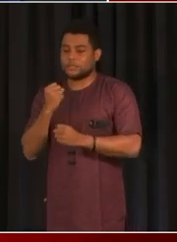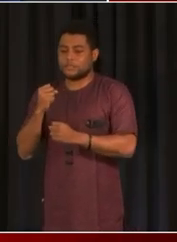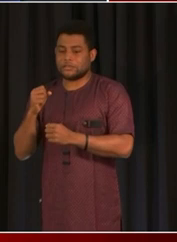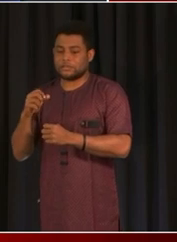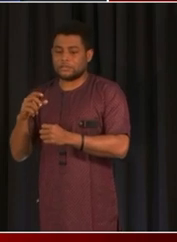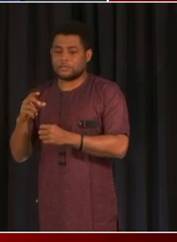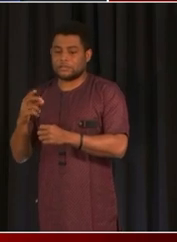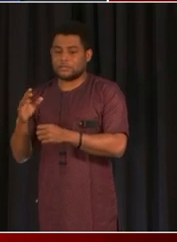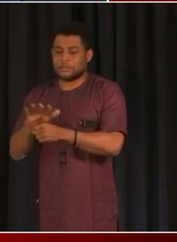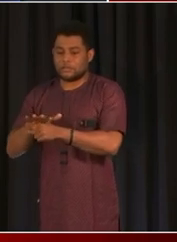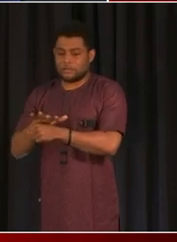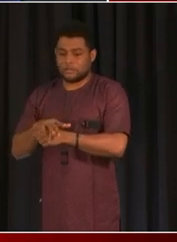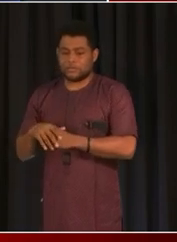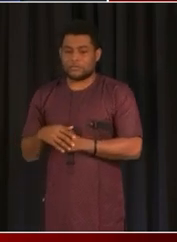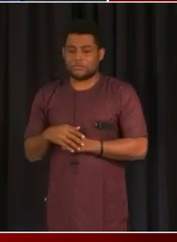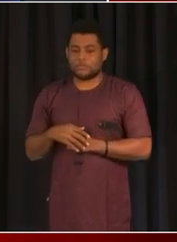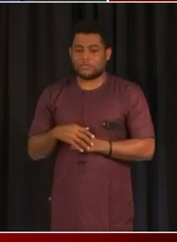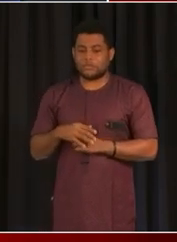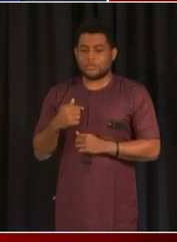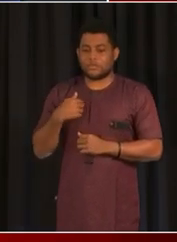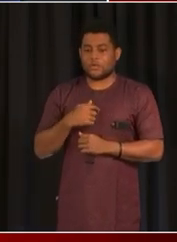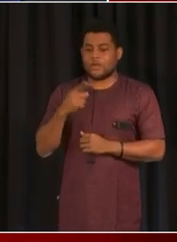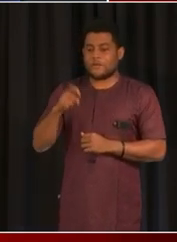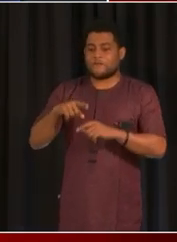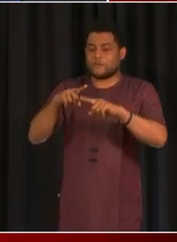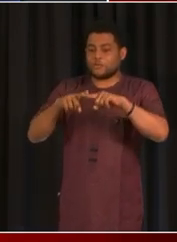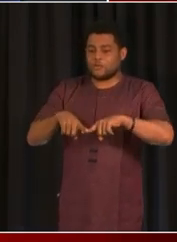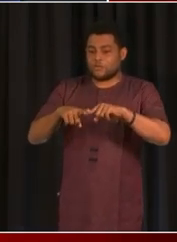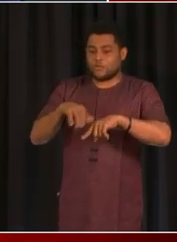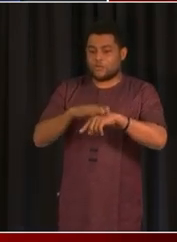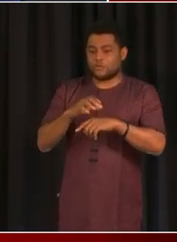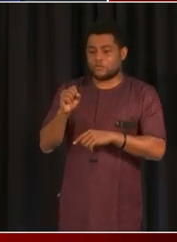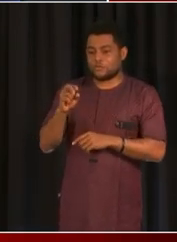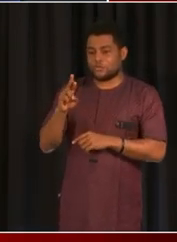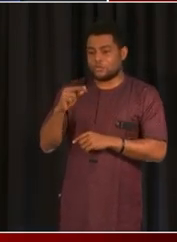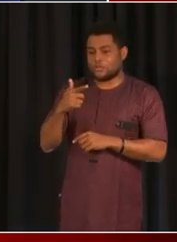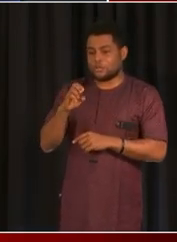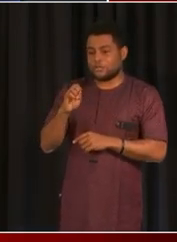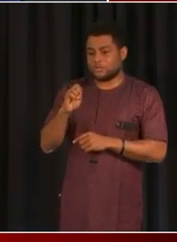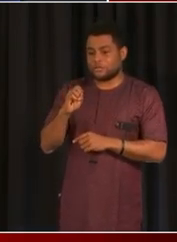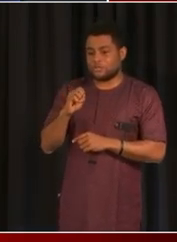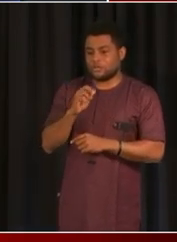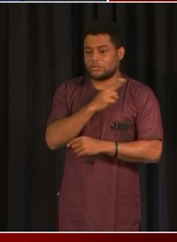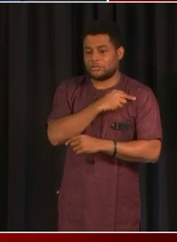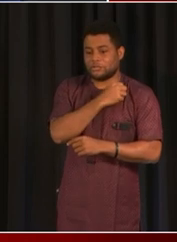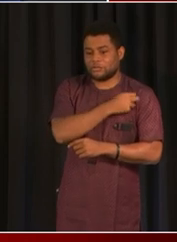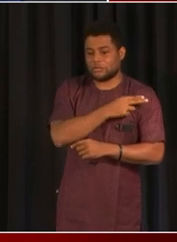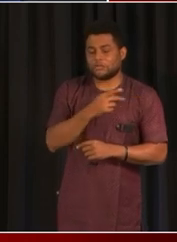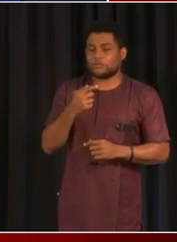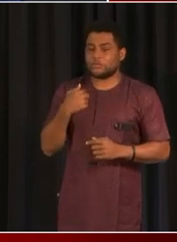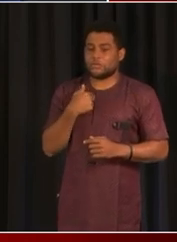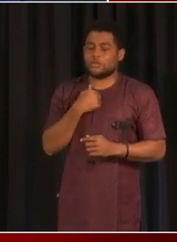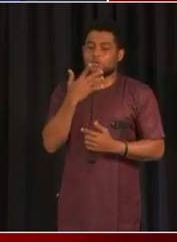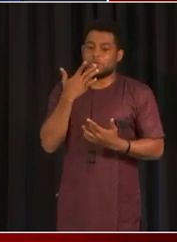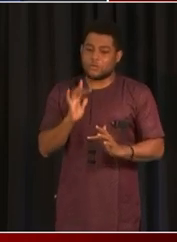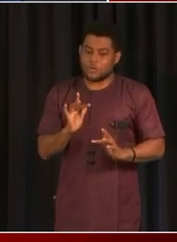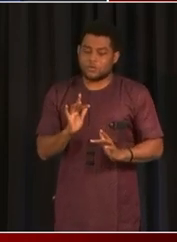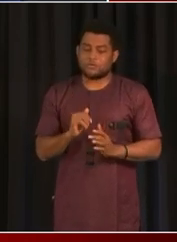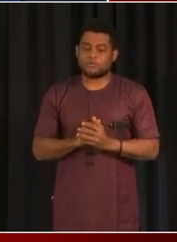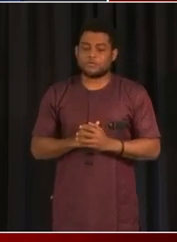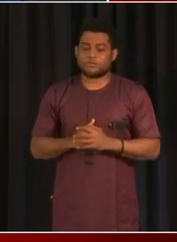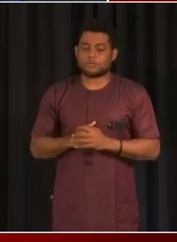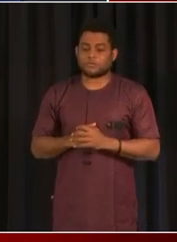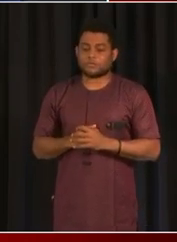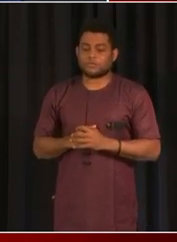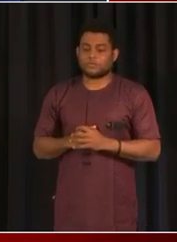some of the surge capacity that was built into our hospitals and healthcare facilities at any point during this pandemic. While our